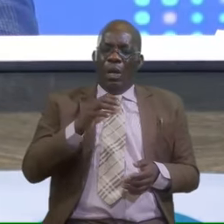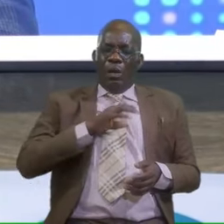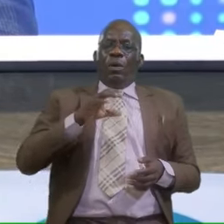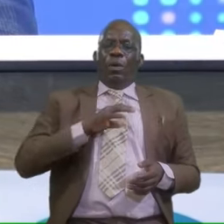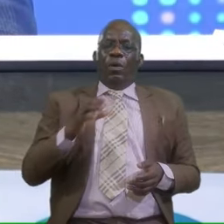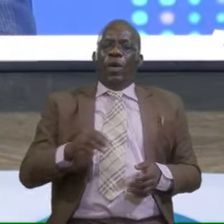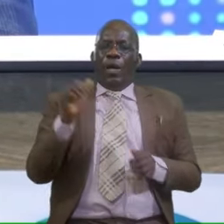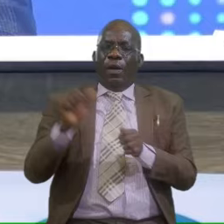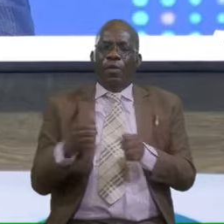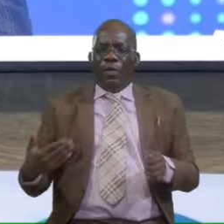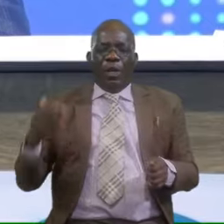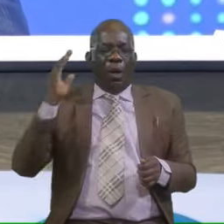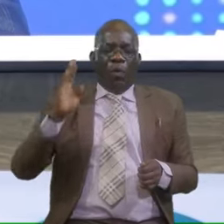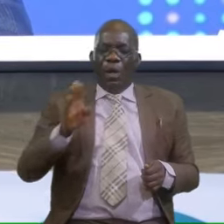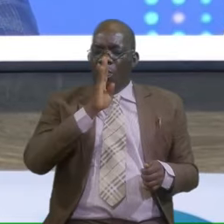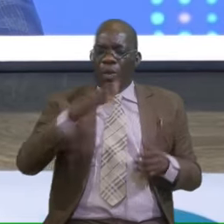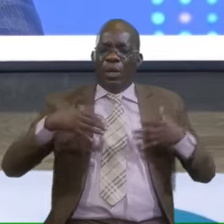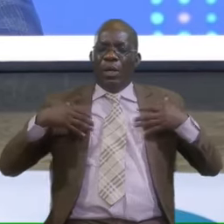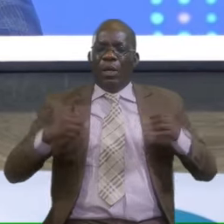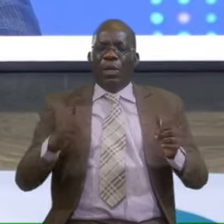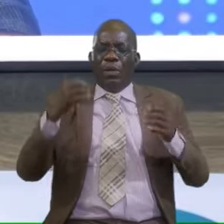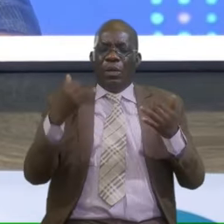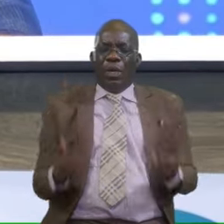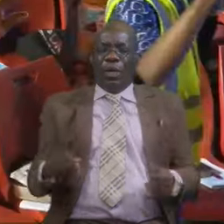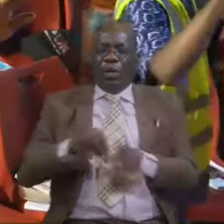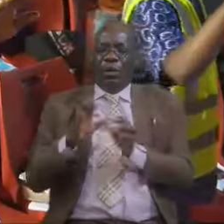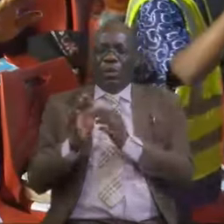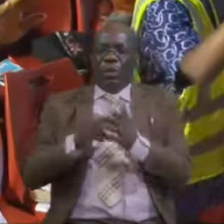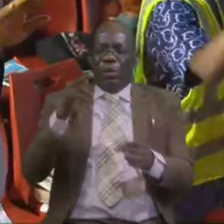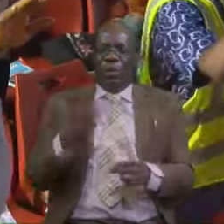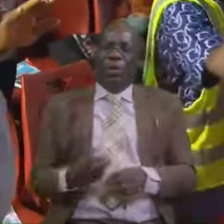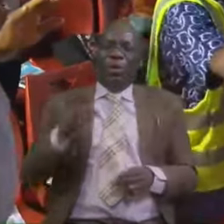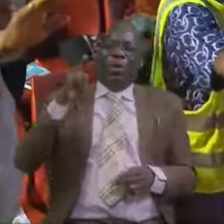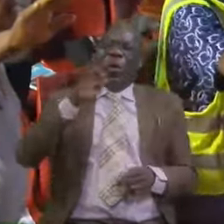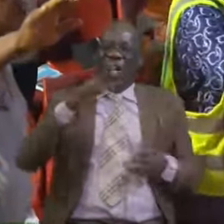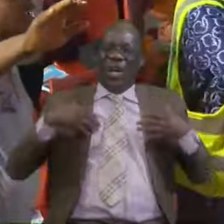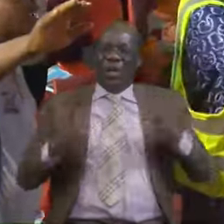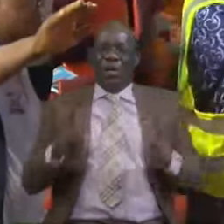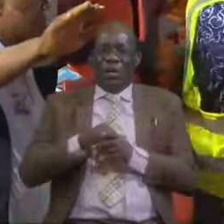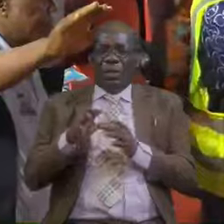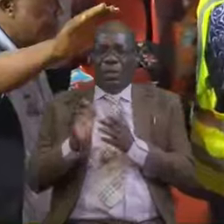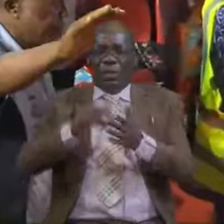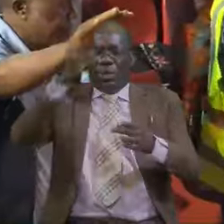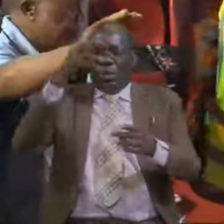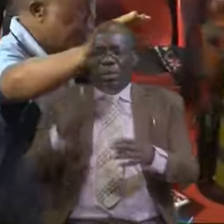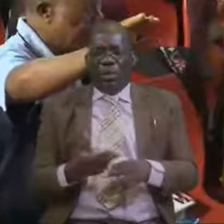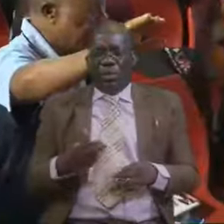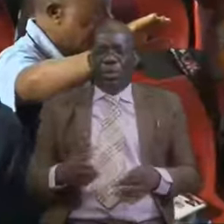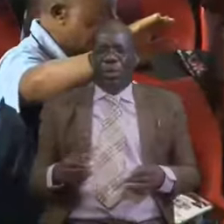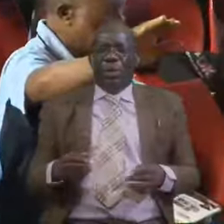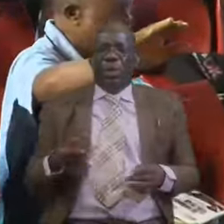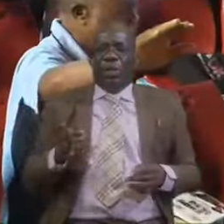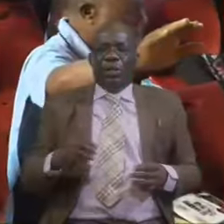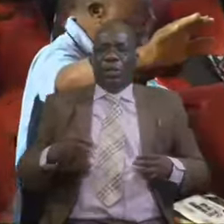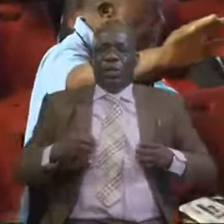now. You are healed in Jesus' name. And the swelling